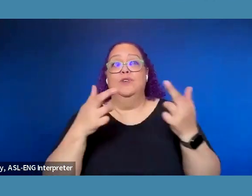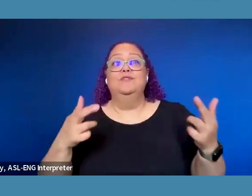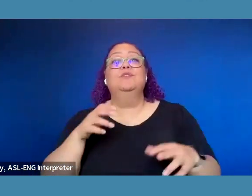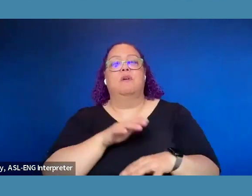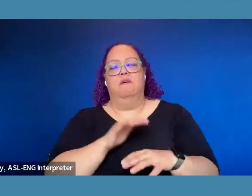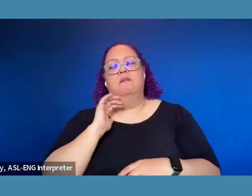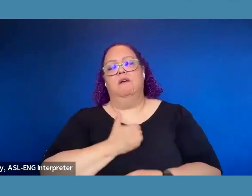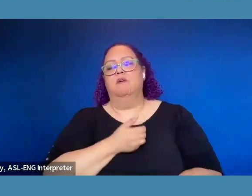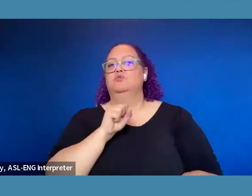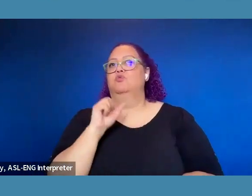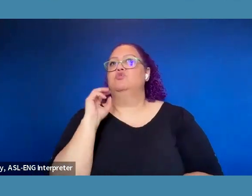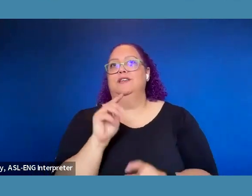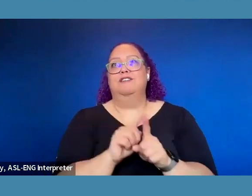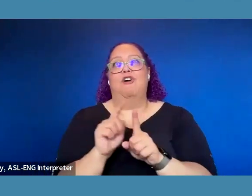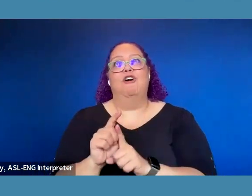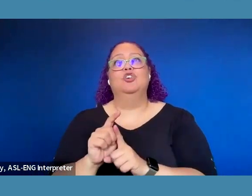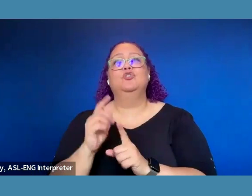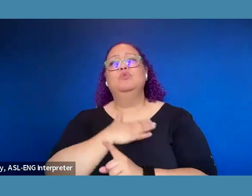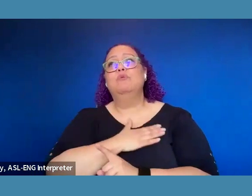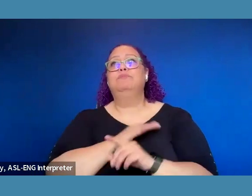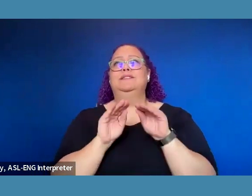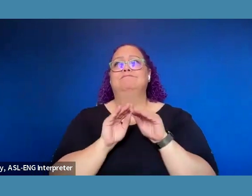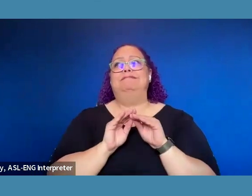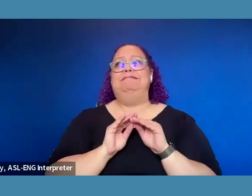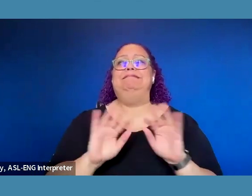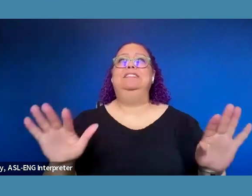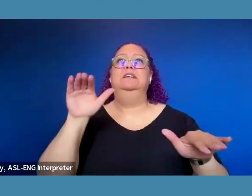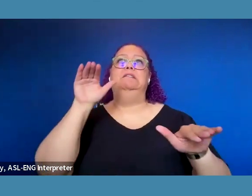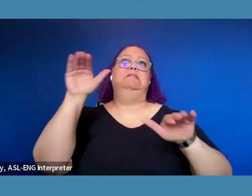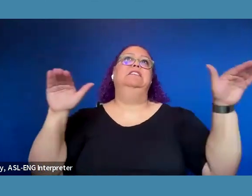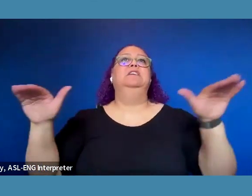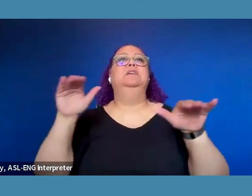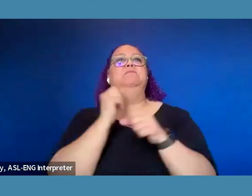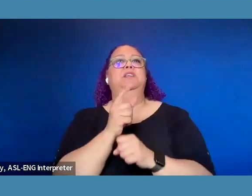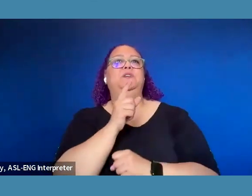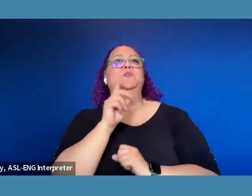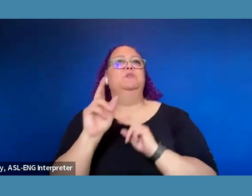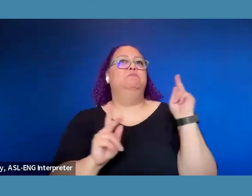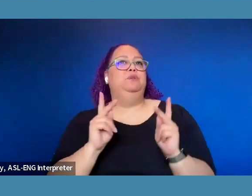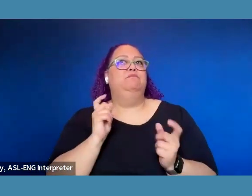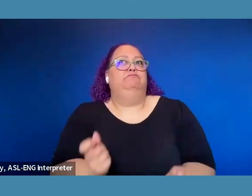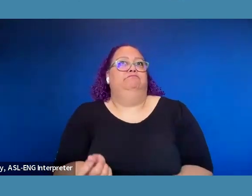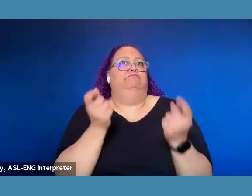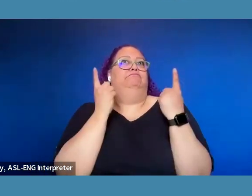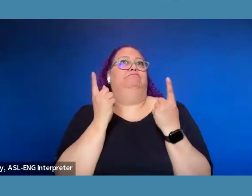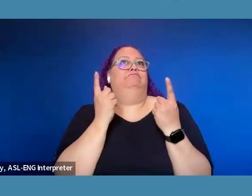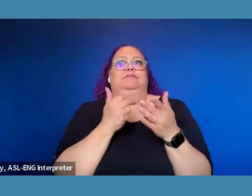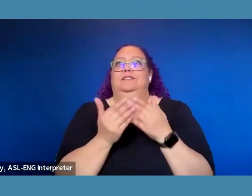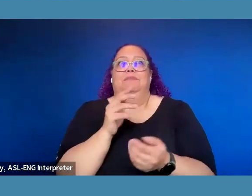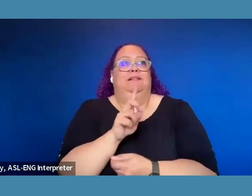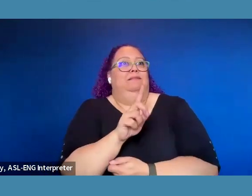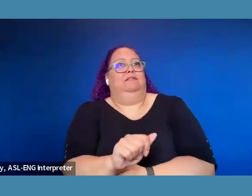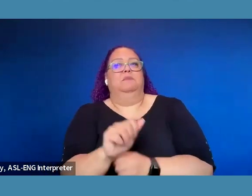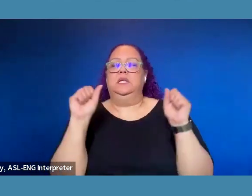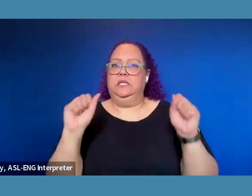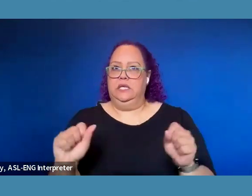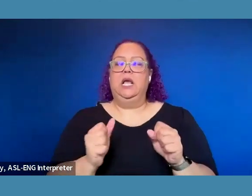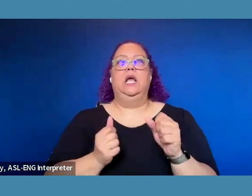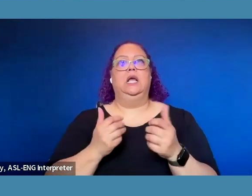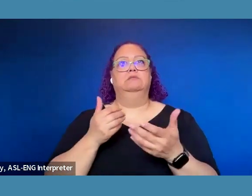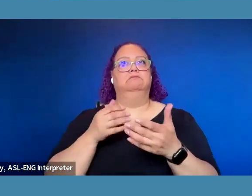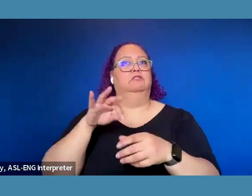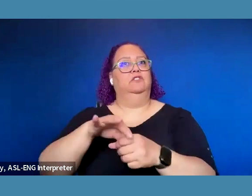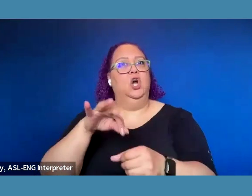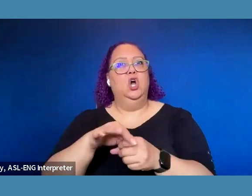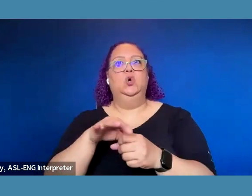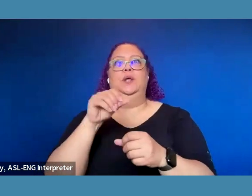please help us get the word out about folks' disability voting rights and accessibility in voting as we